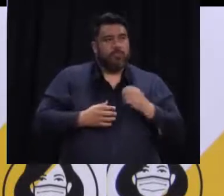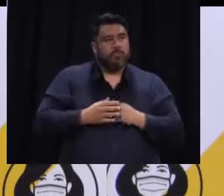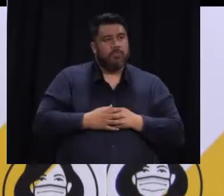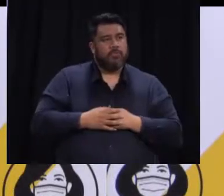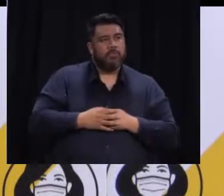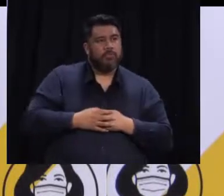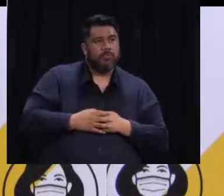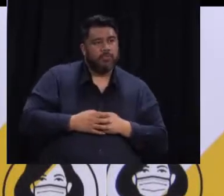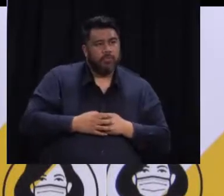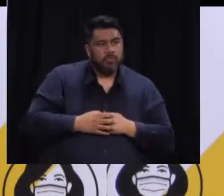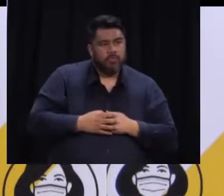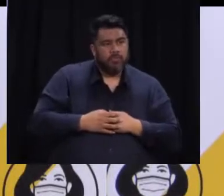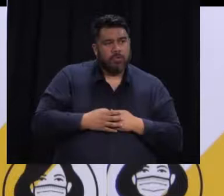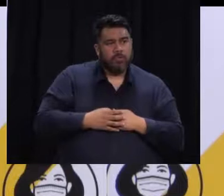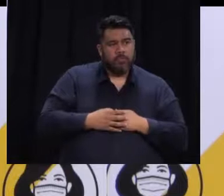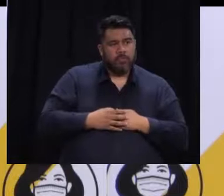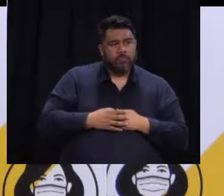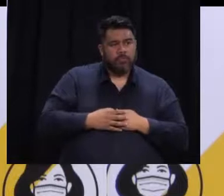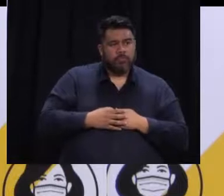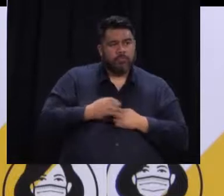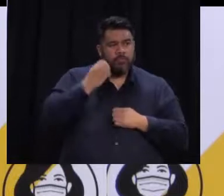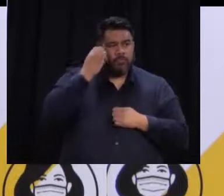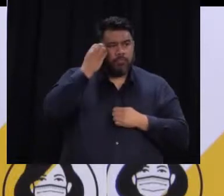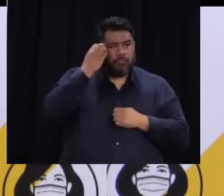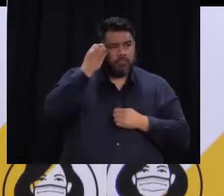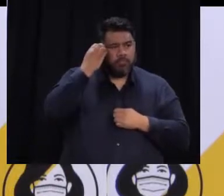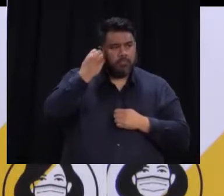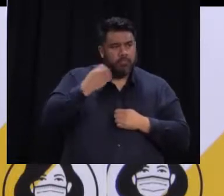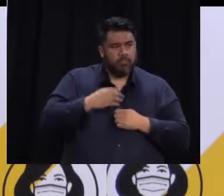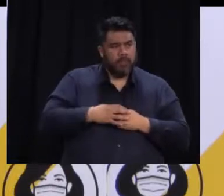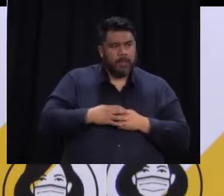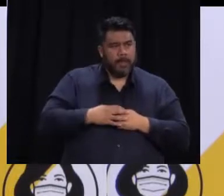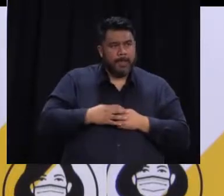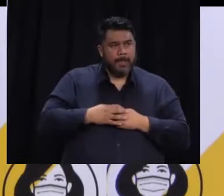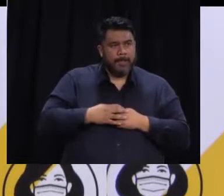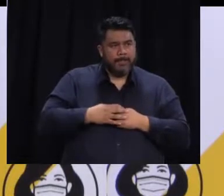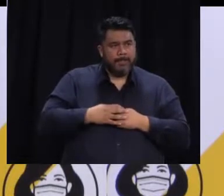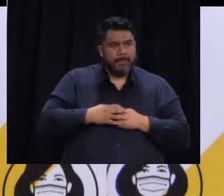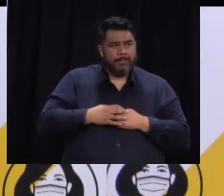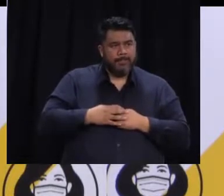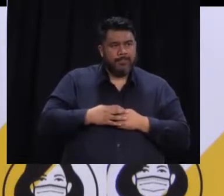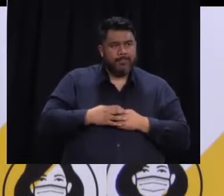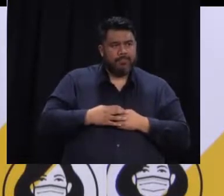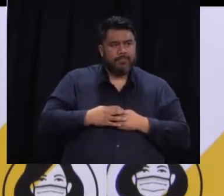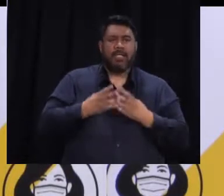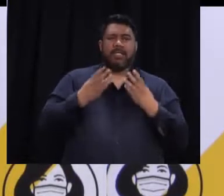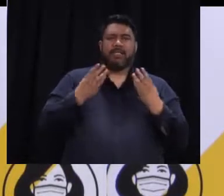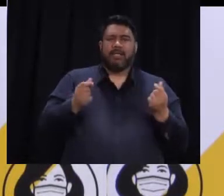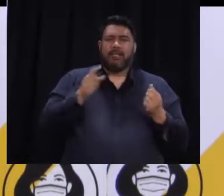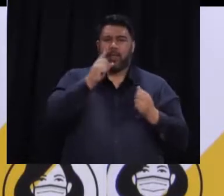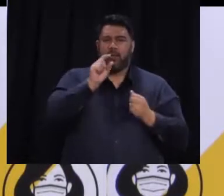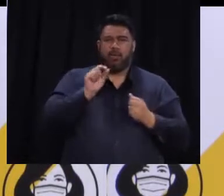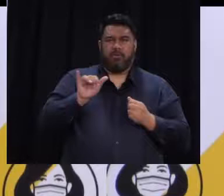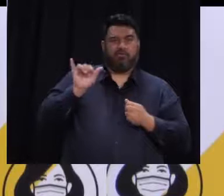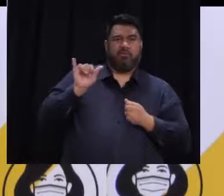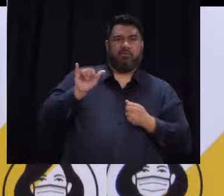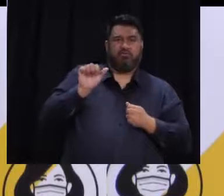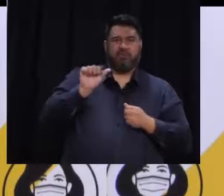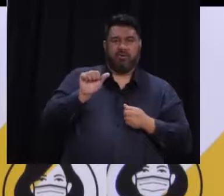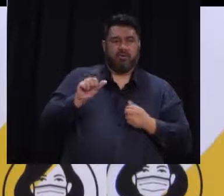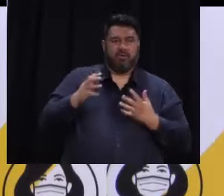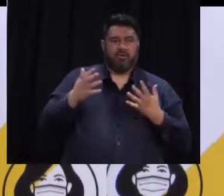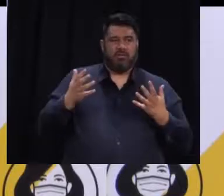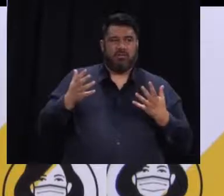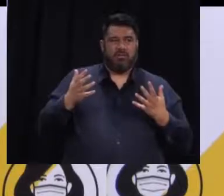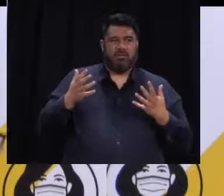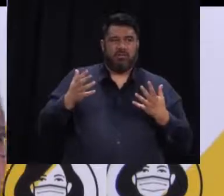of lily-livered types that sort of might be, a bit unsure as to whether elimination will work this time. Do you see any evidence that